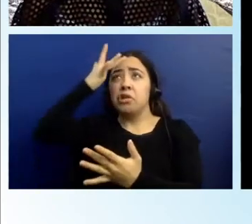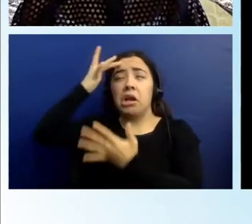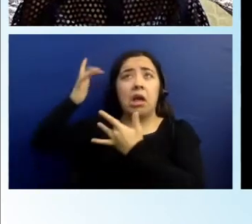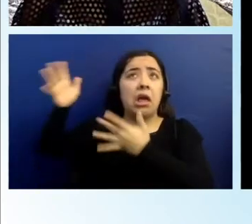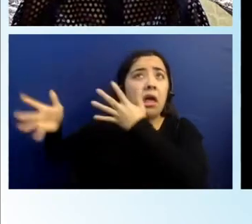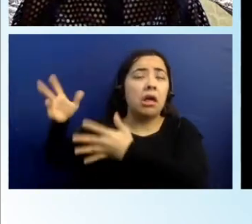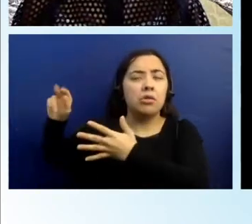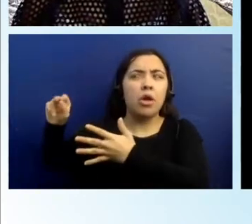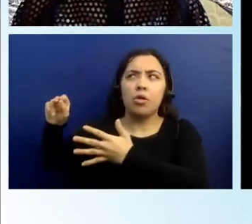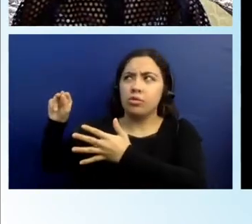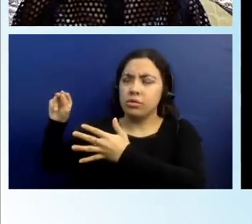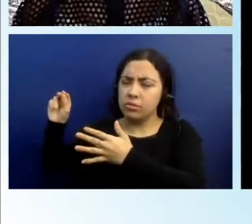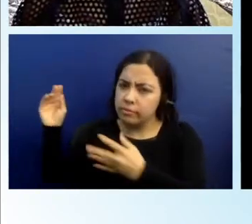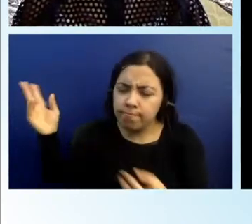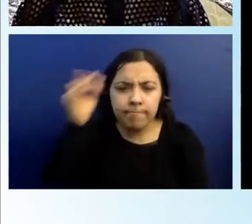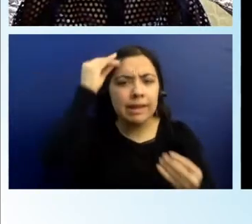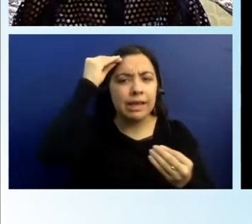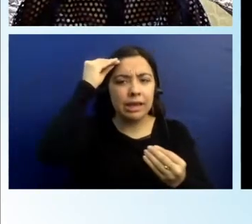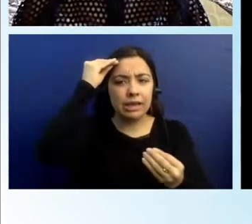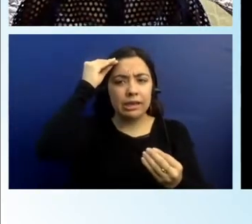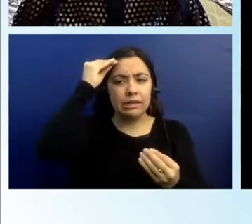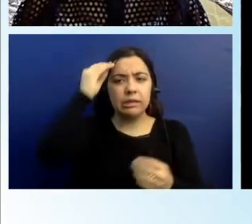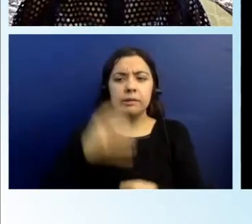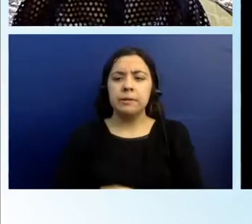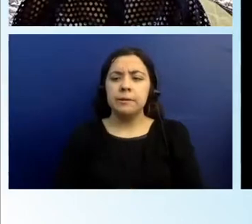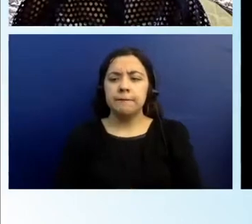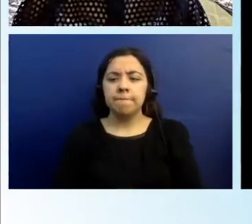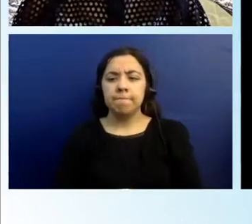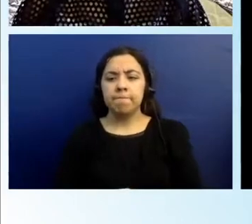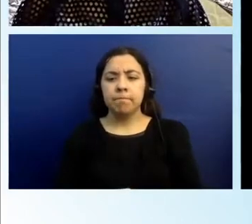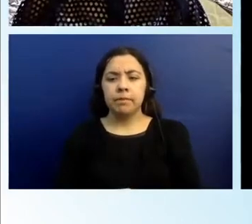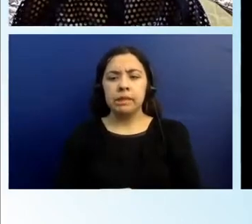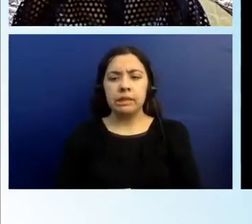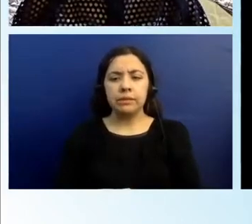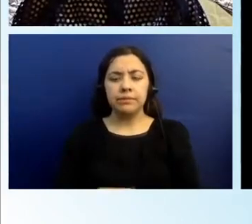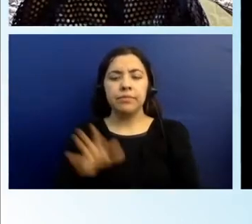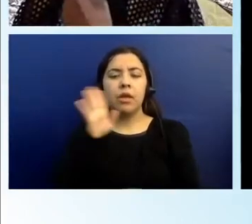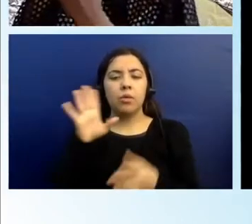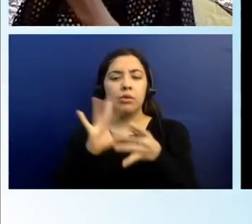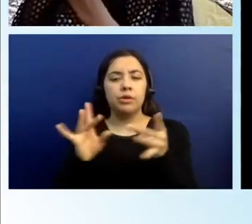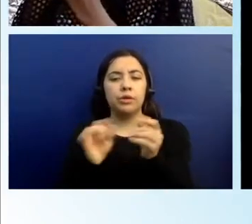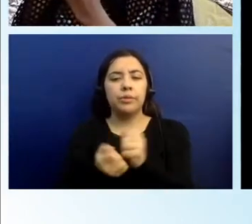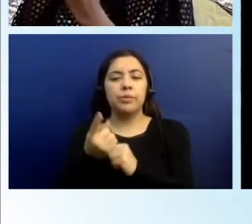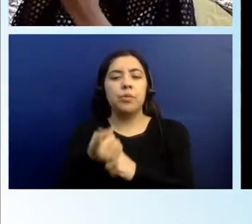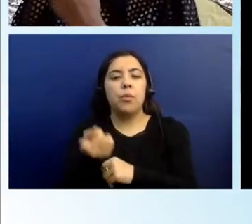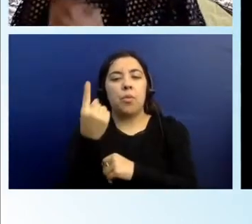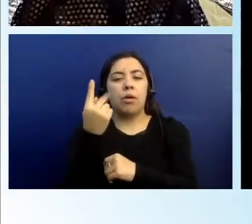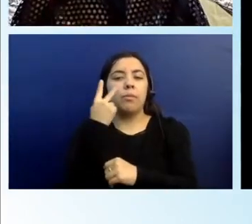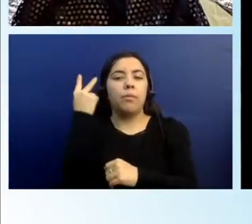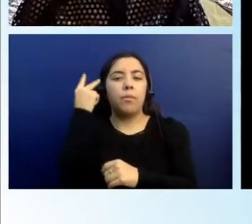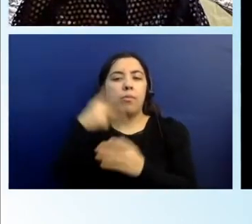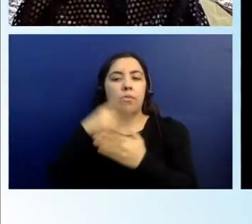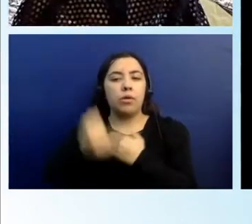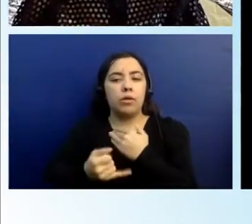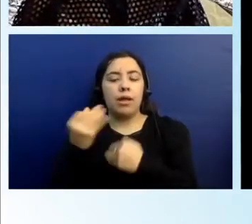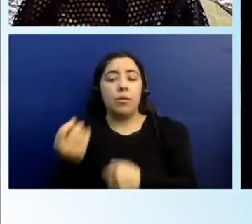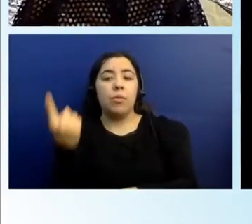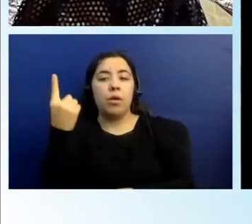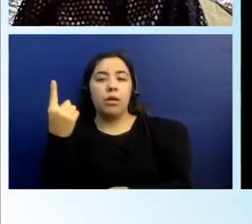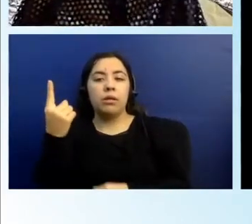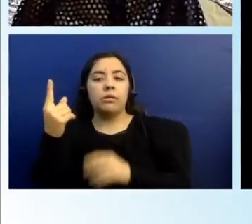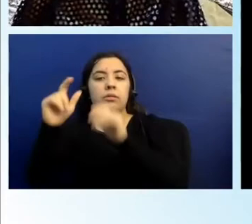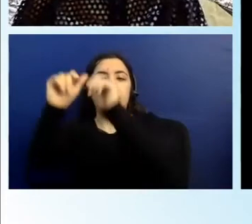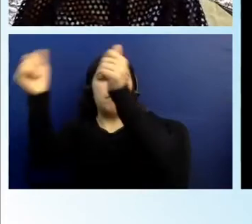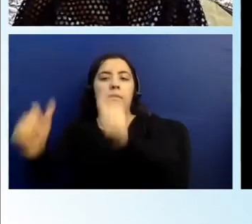away sometimes. So I'm going to share with you one memorial project and one monumental project that I'm working